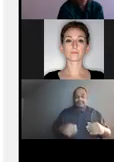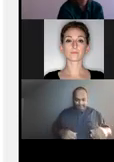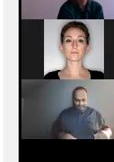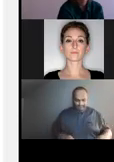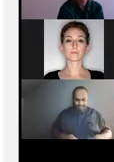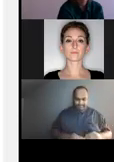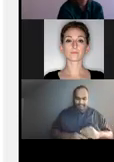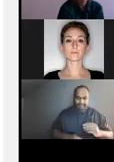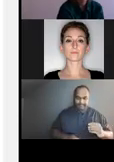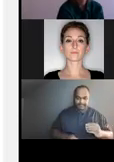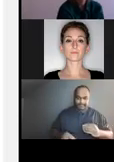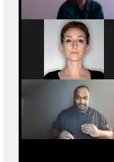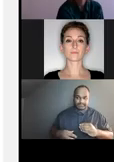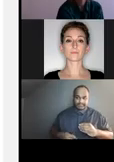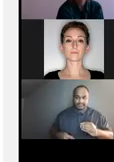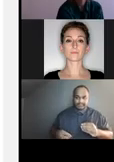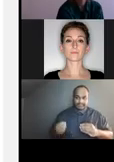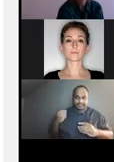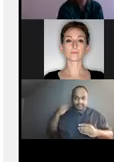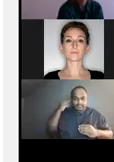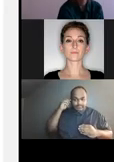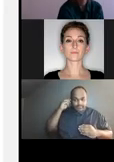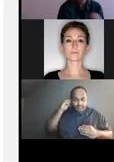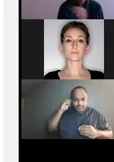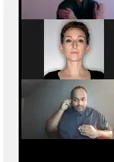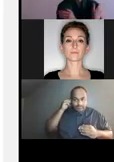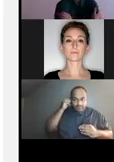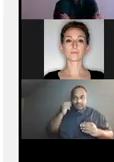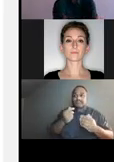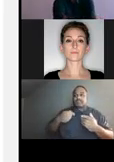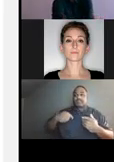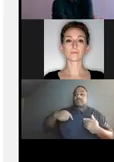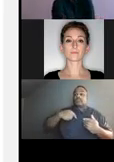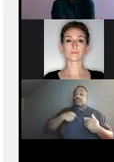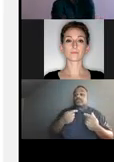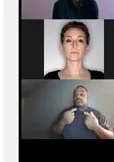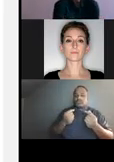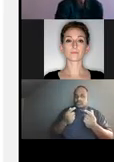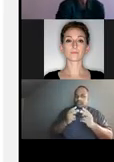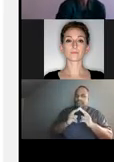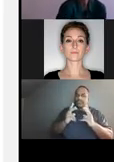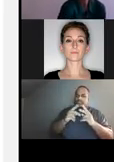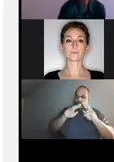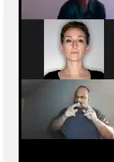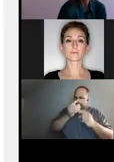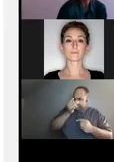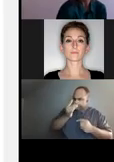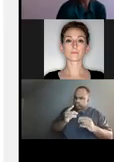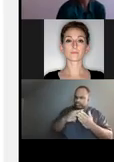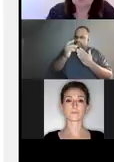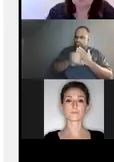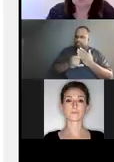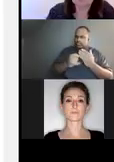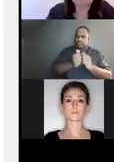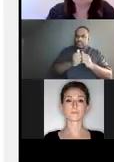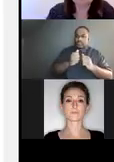I don't know, maybe I shall talk about this later. We do an interesting project with a